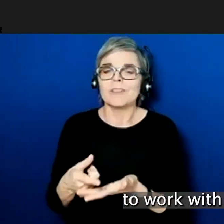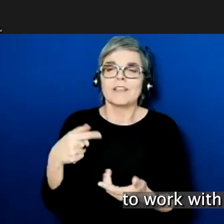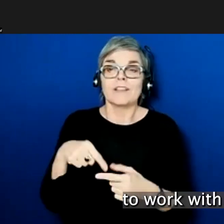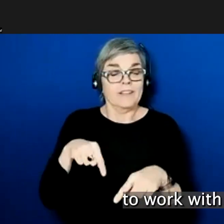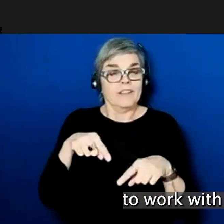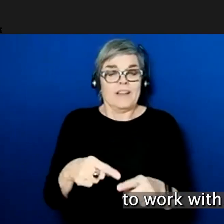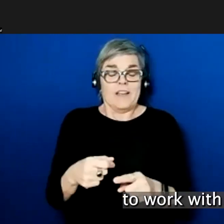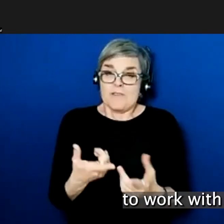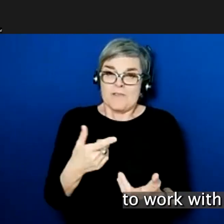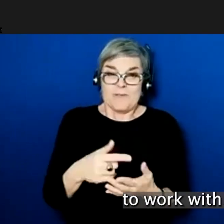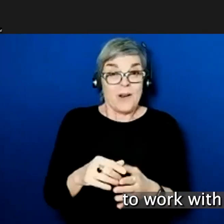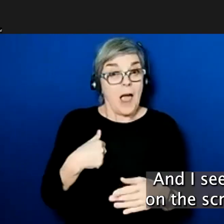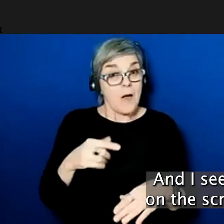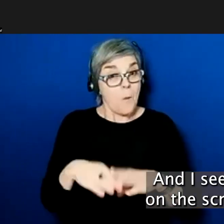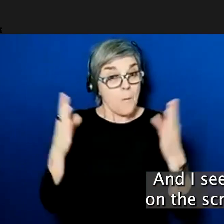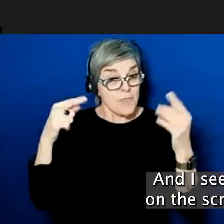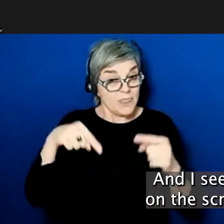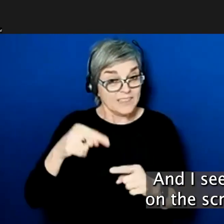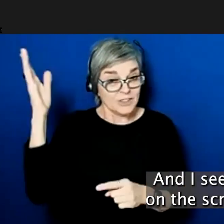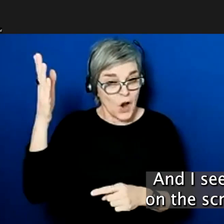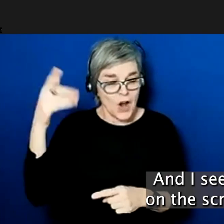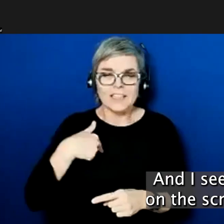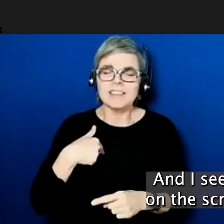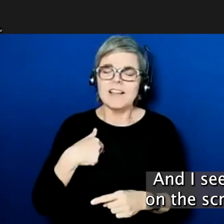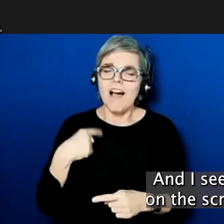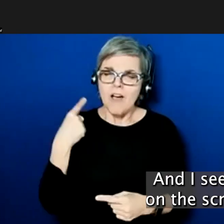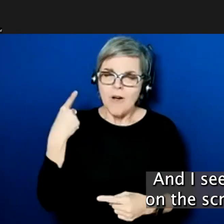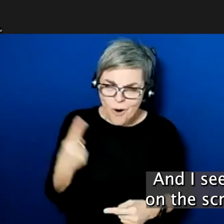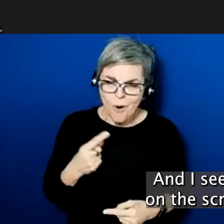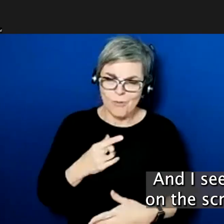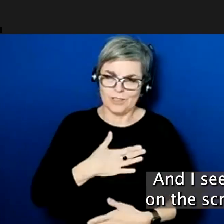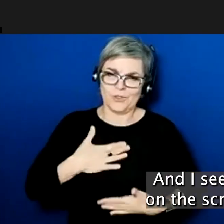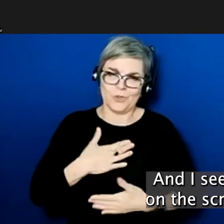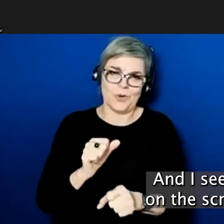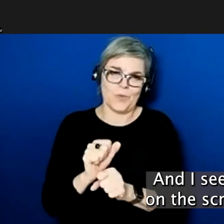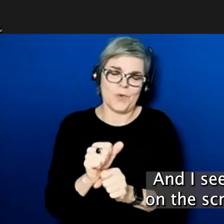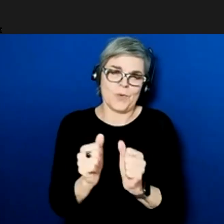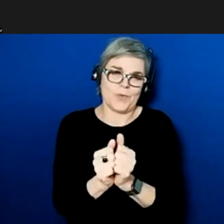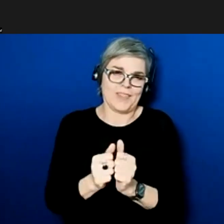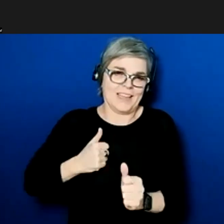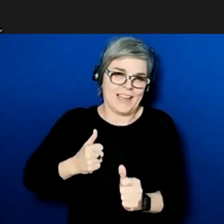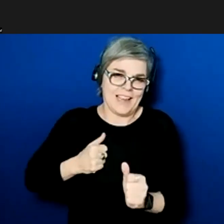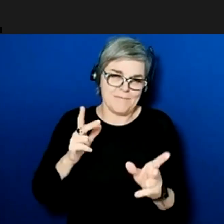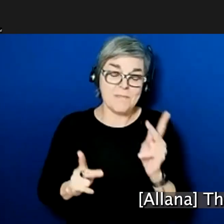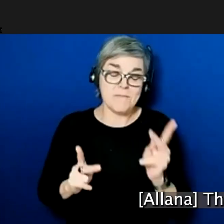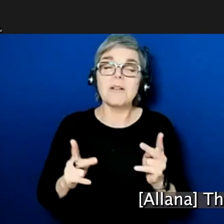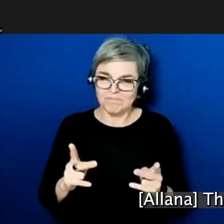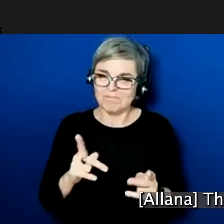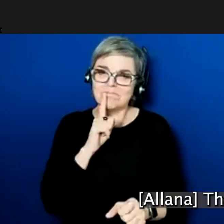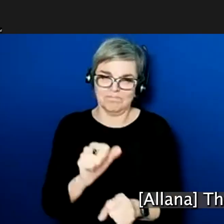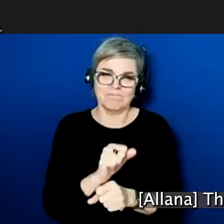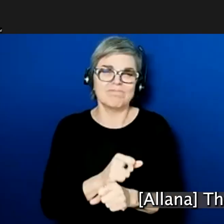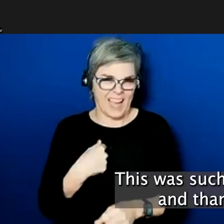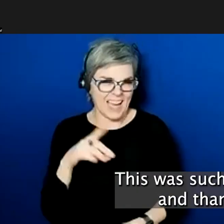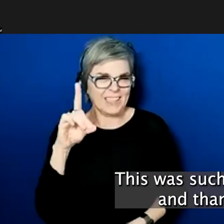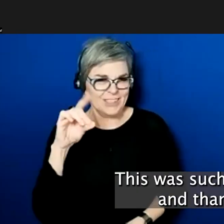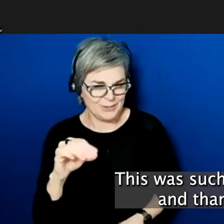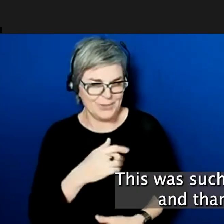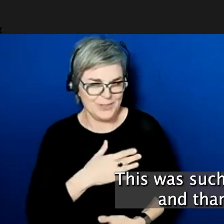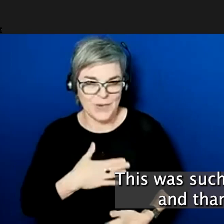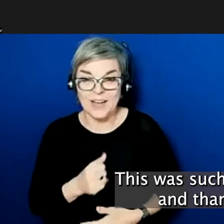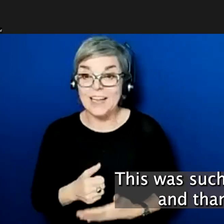Canada. And I see Alana has appeared on the screen, so my time is up. Thank you so much, Paul.